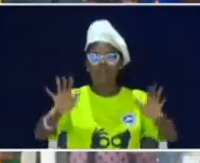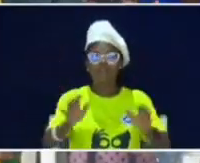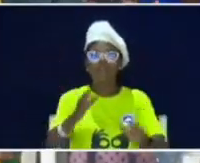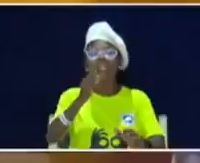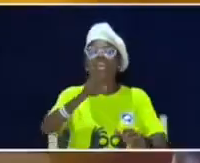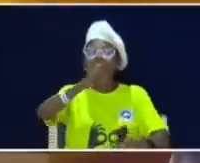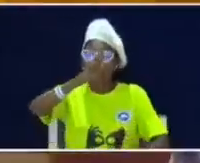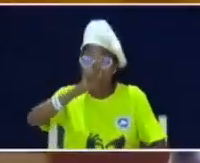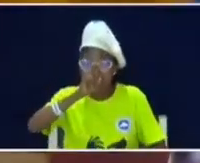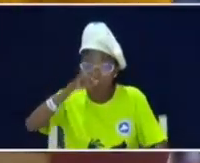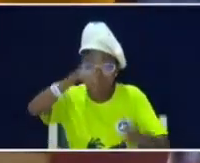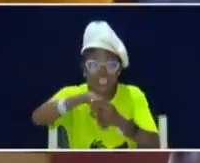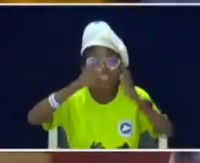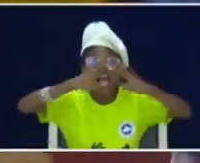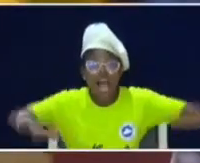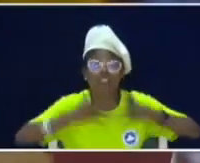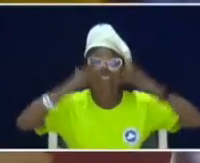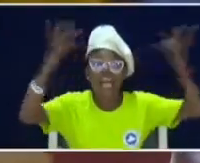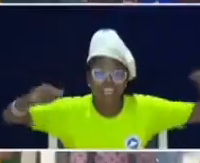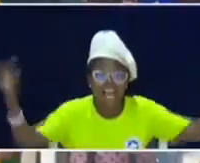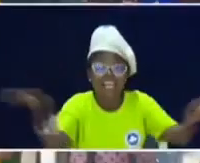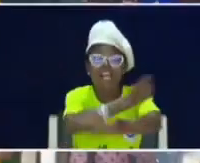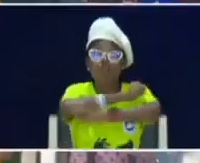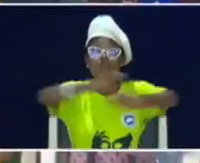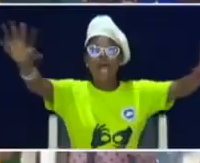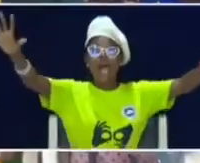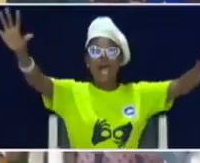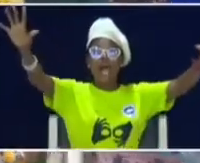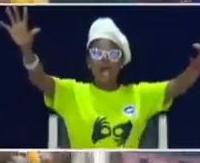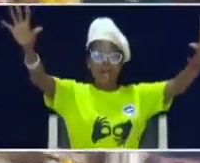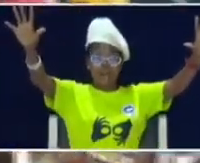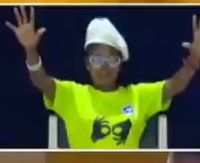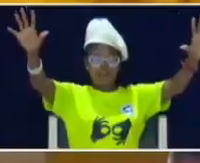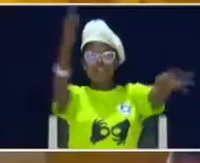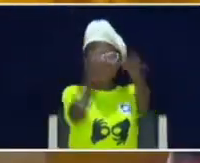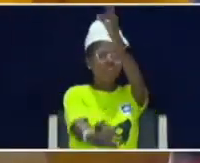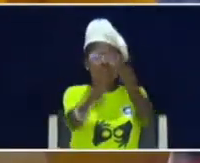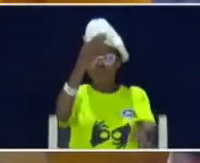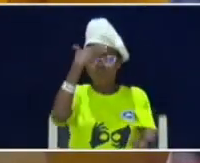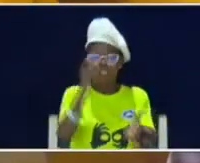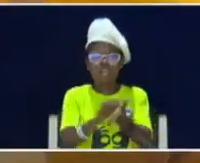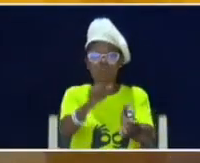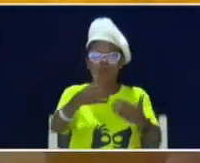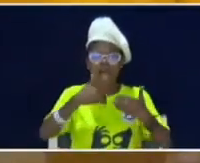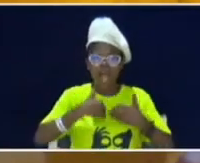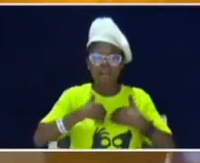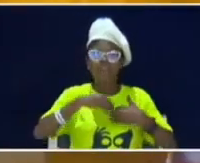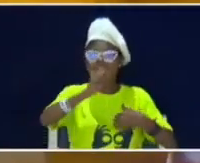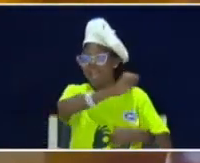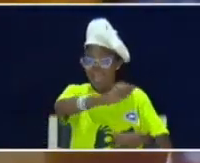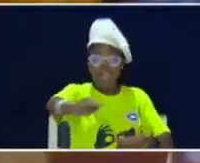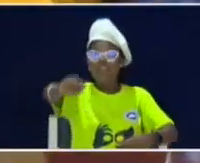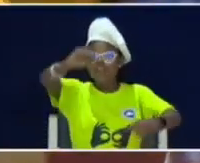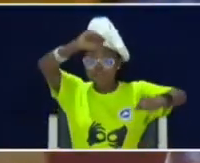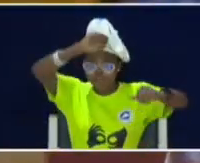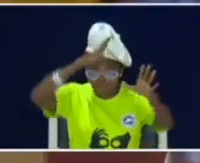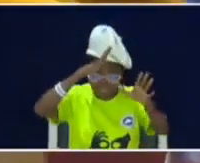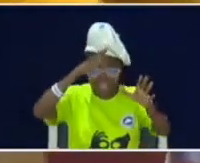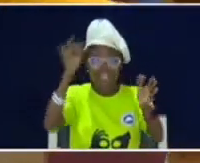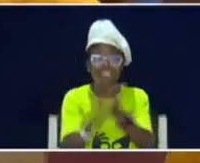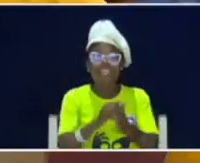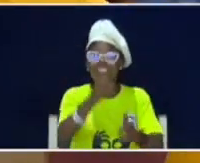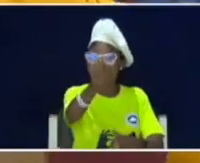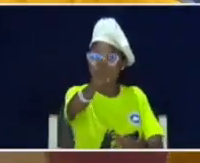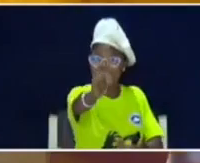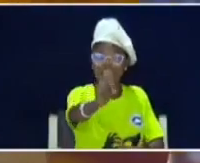Eagles in the house shout, hallelujah. If you know you have a father that is an eagle, and